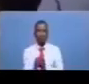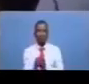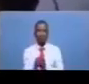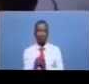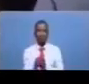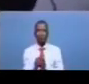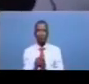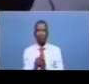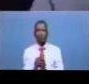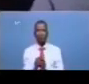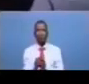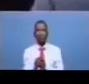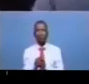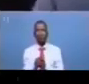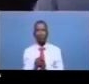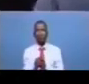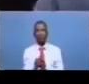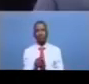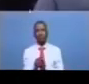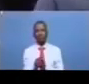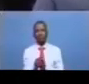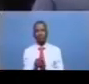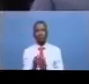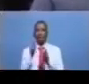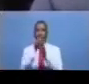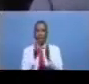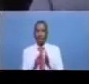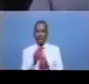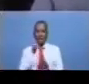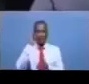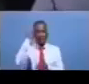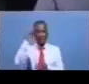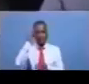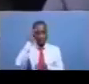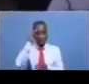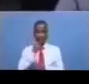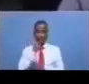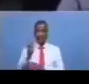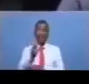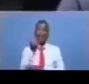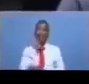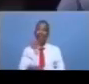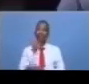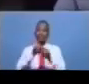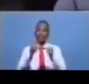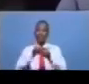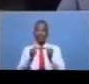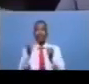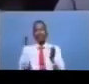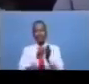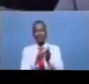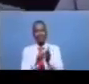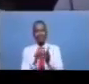depositions. Again, counsel drew the court's attention to another fundamental error of law they made